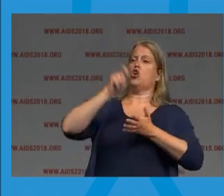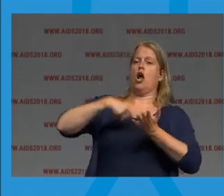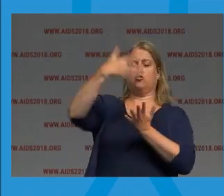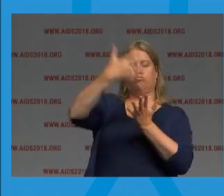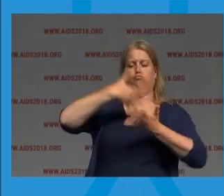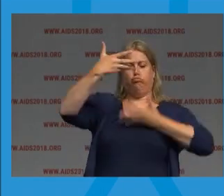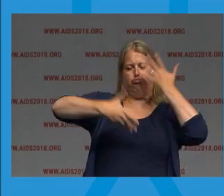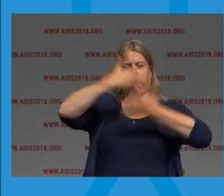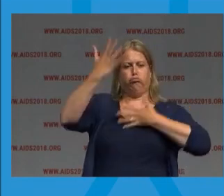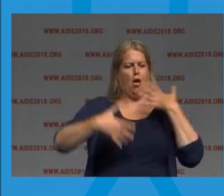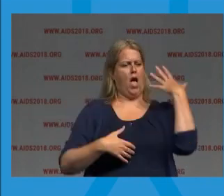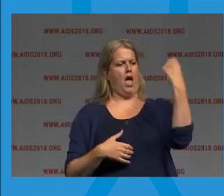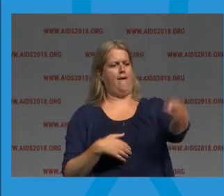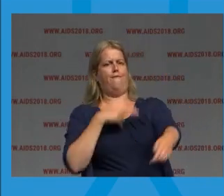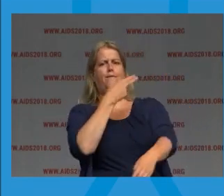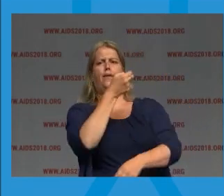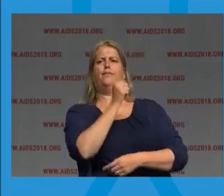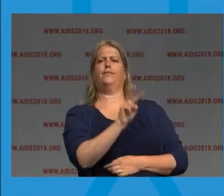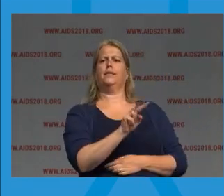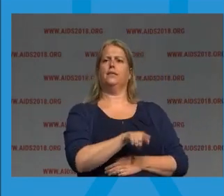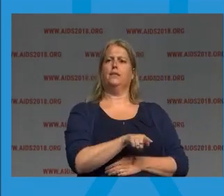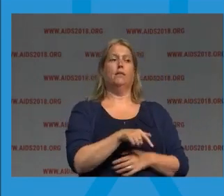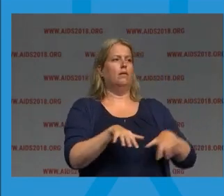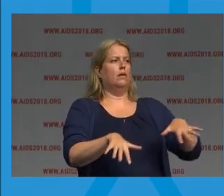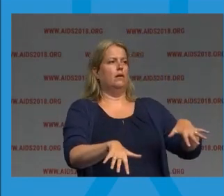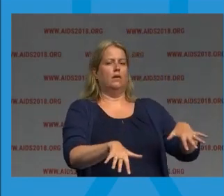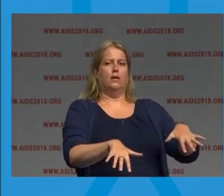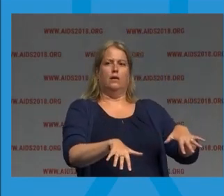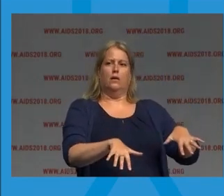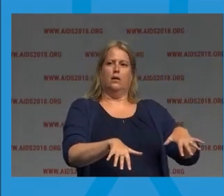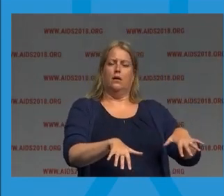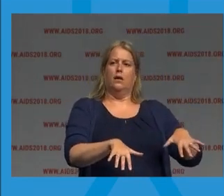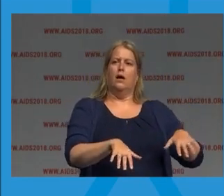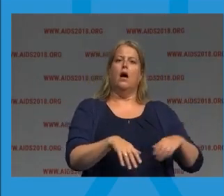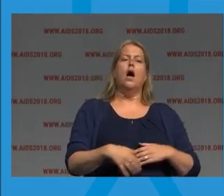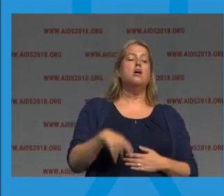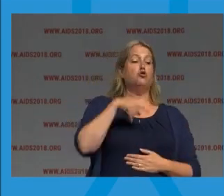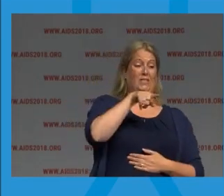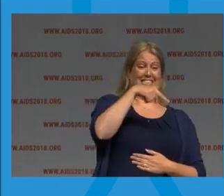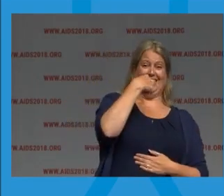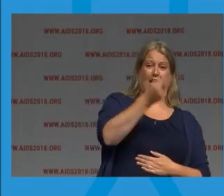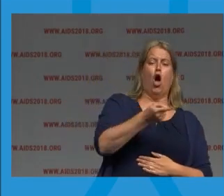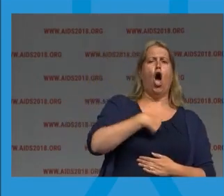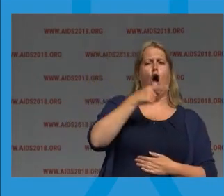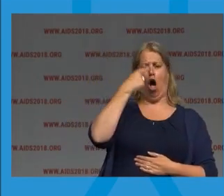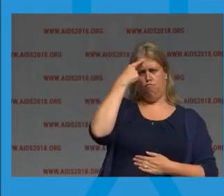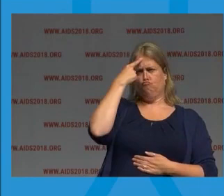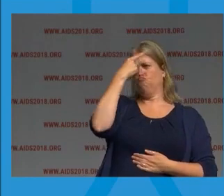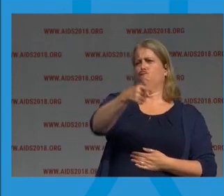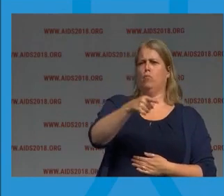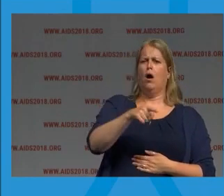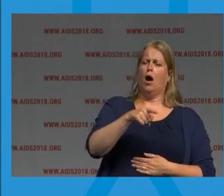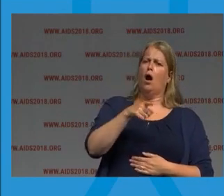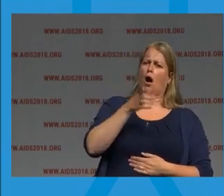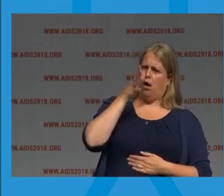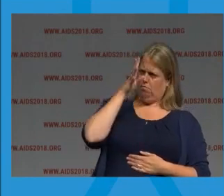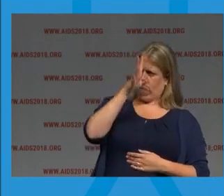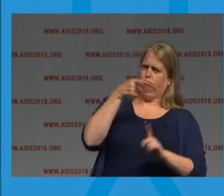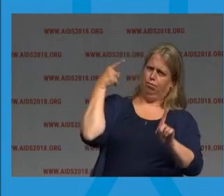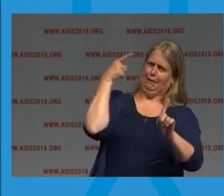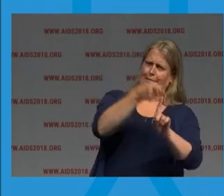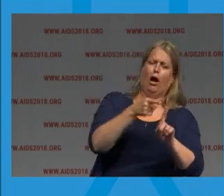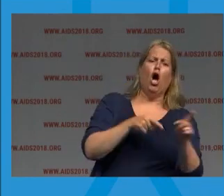Section 26 of the Sexual Offences Act, where he was charged with deliberately infecting a police officer with a